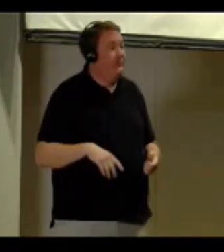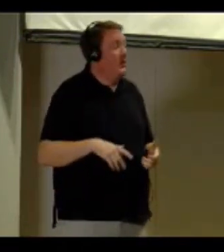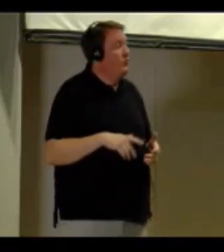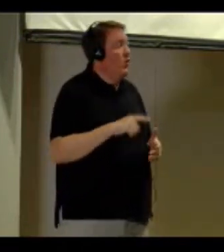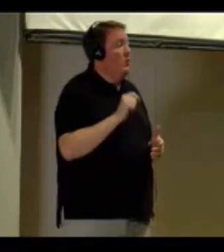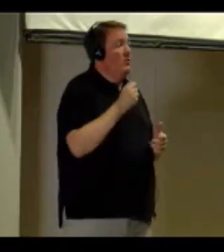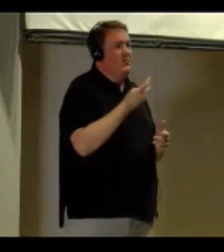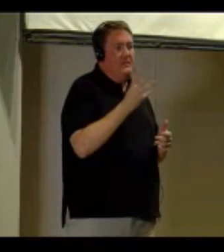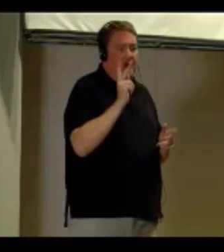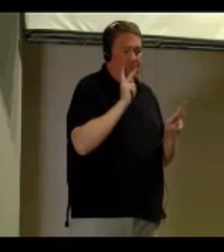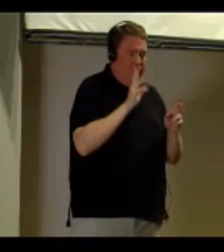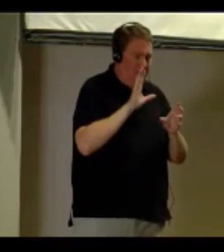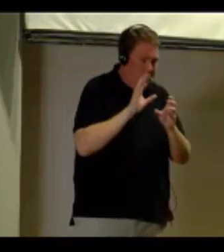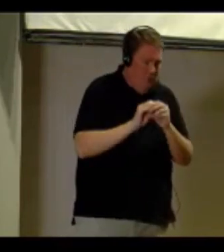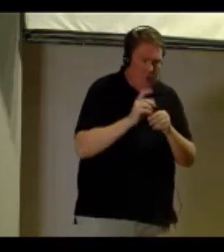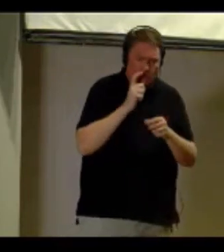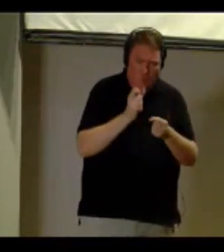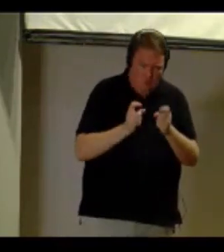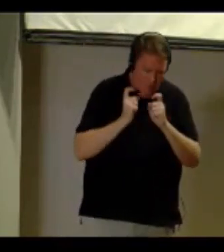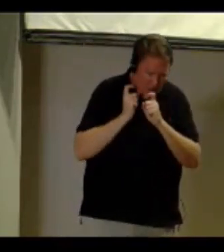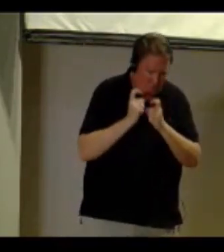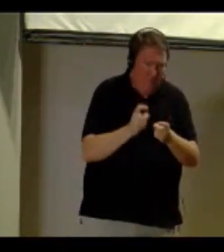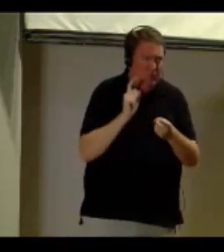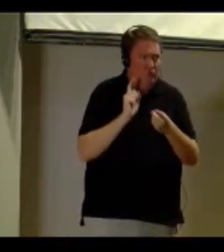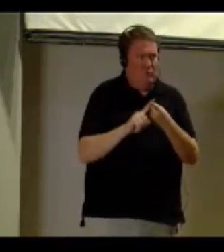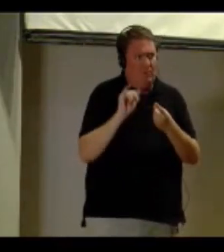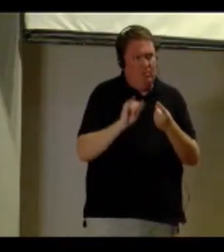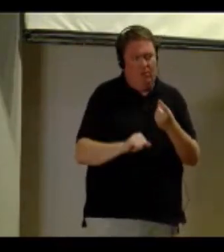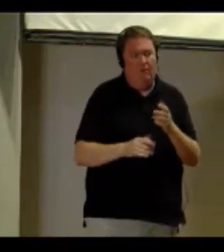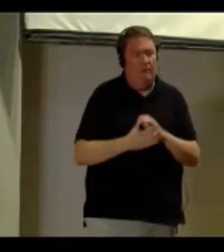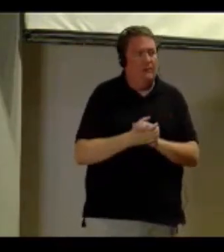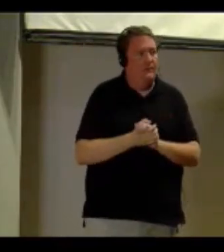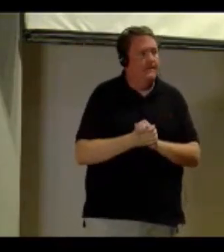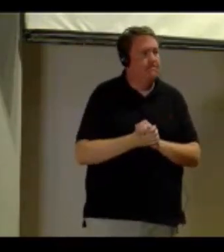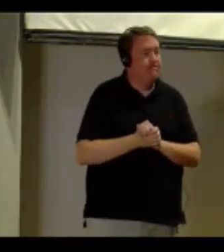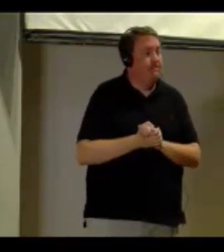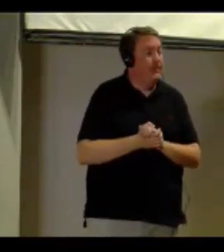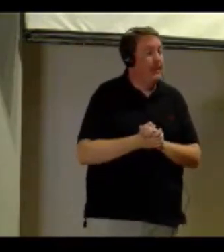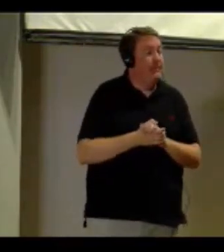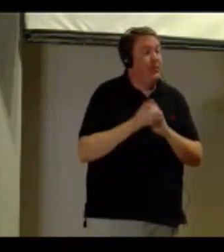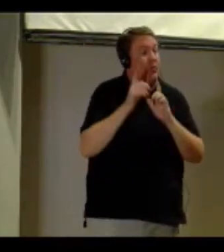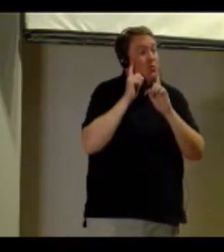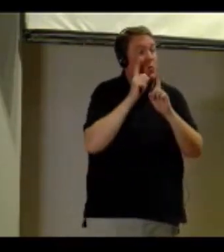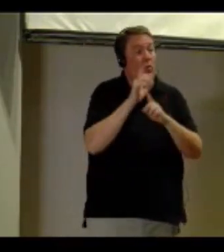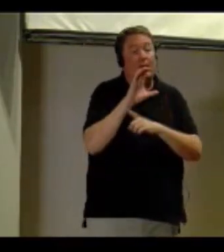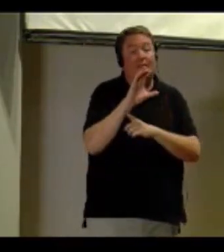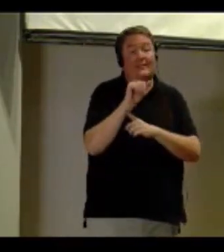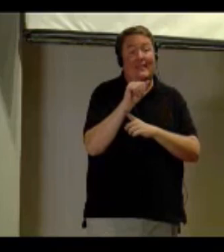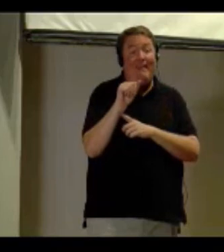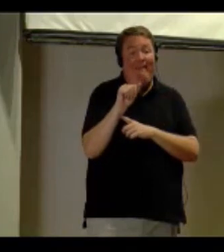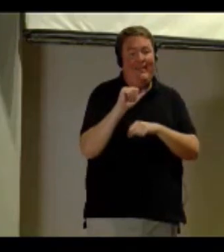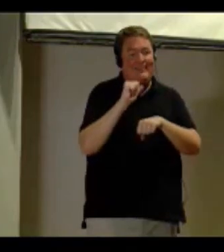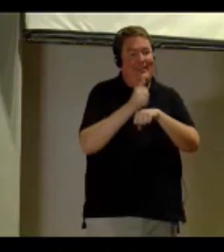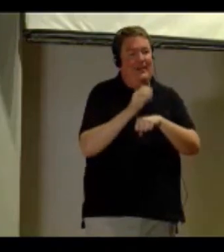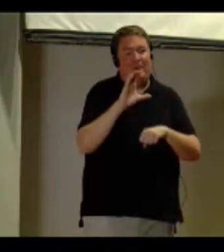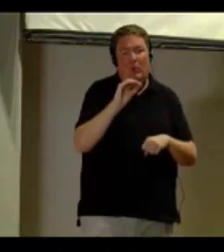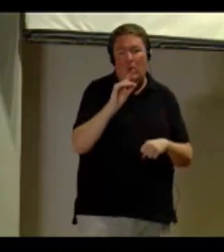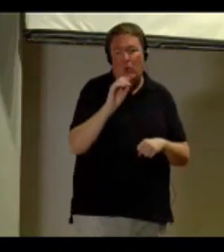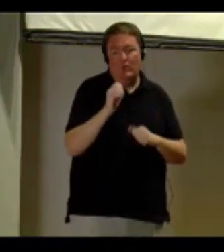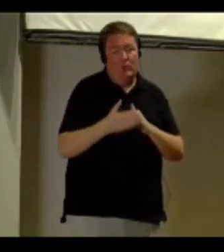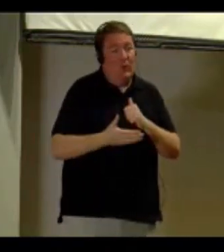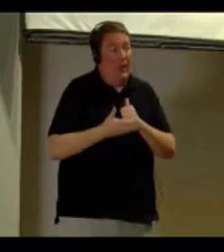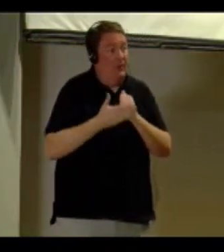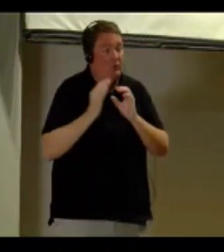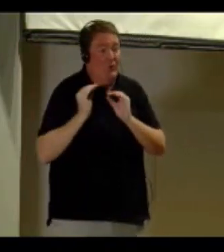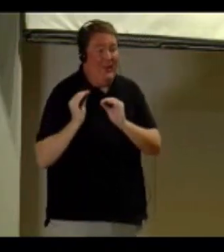their essential contributions to this endeavor. The goal of CAA's code is to educate